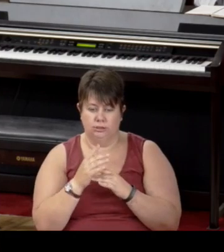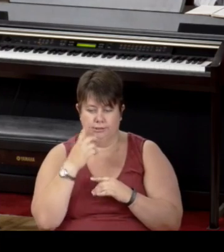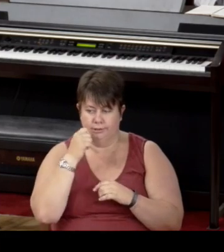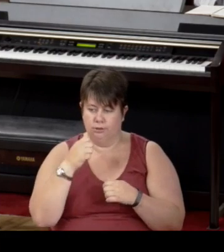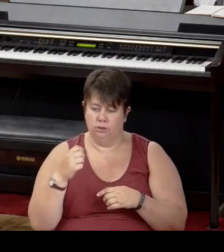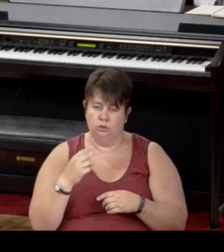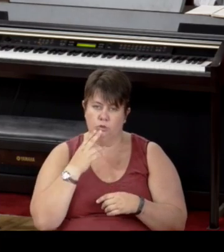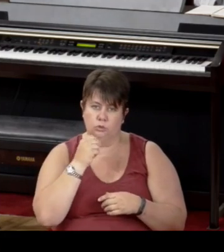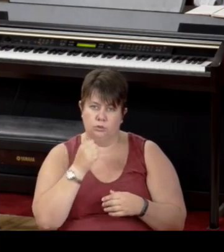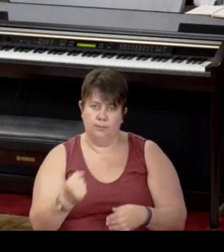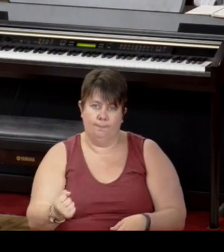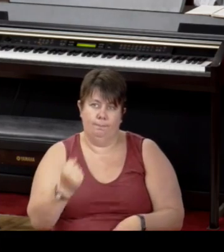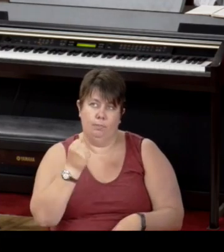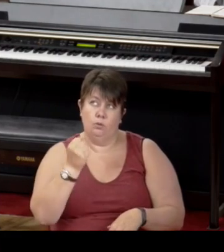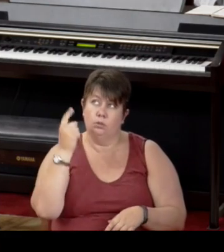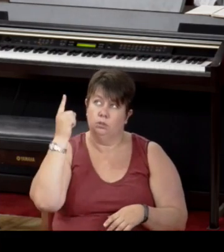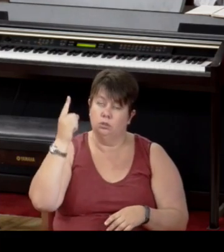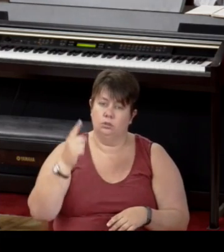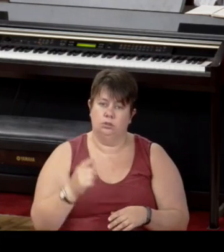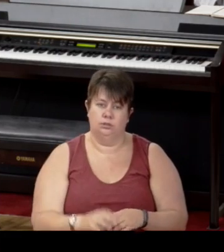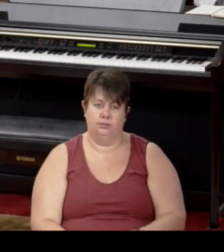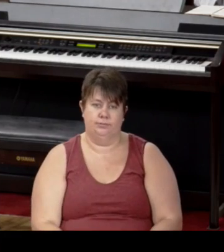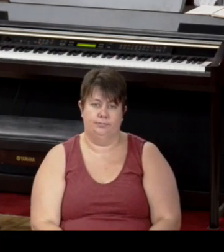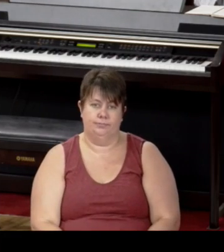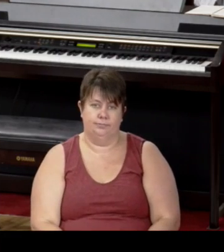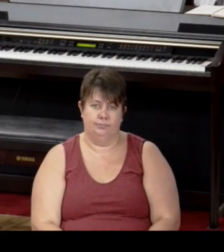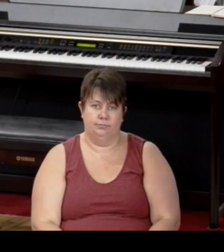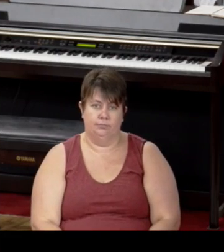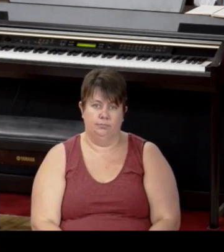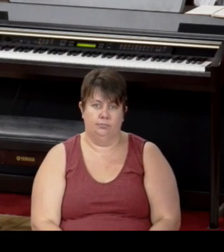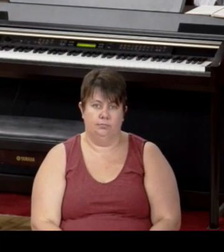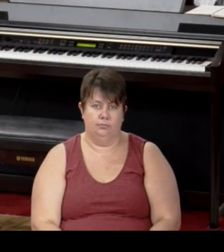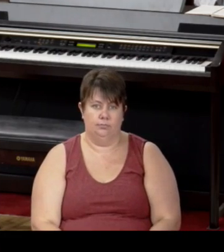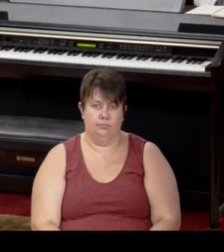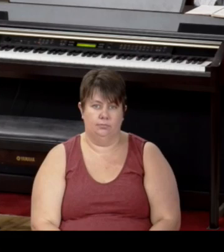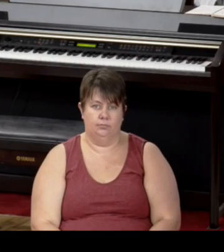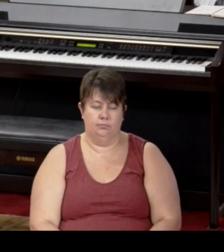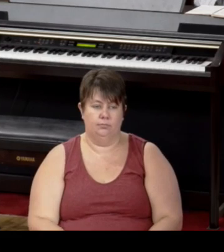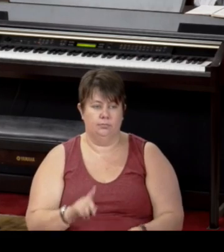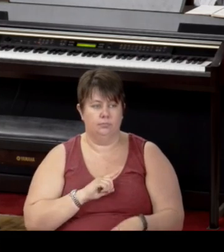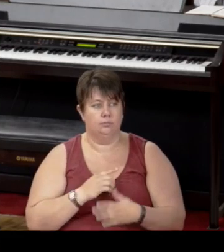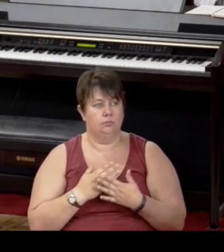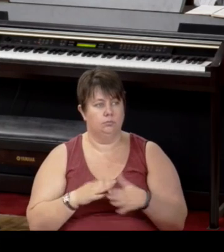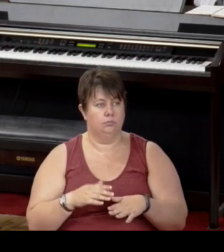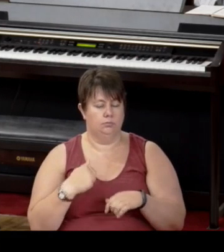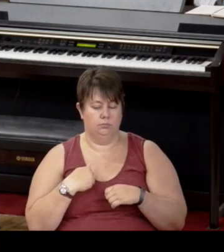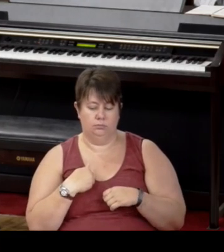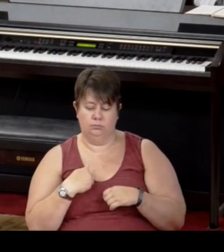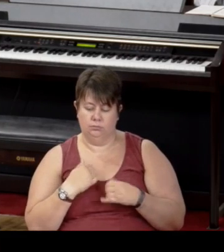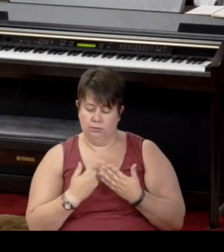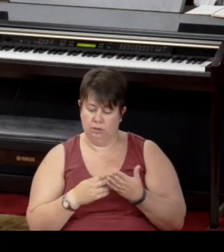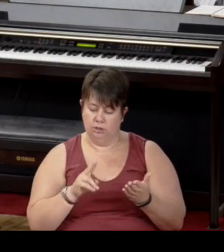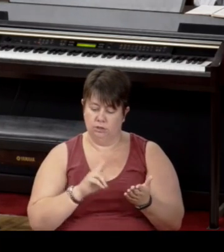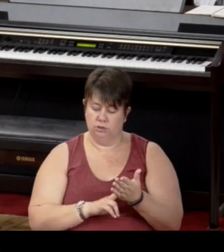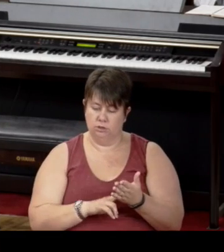of God to achieve God's ends. And so identifying himself as the Son of God is